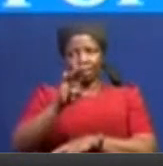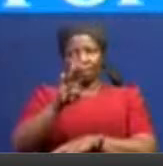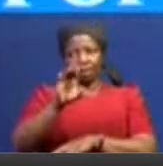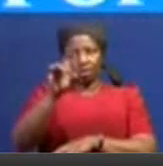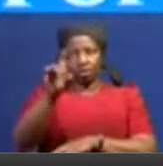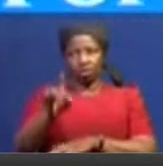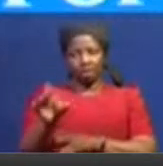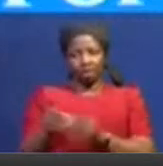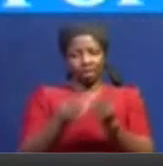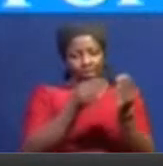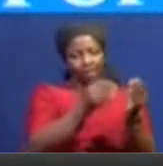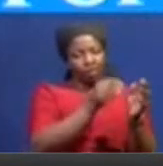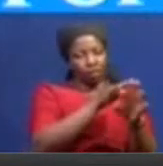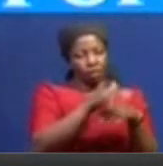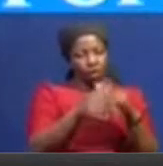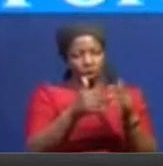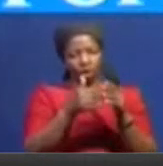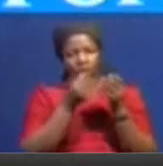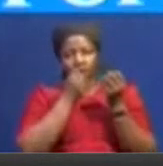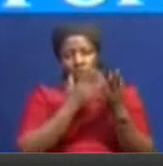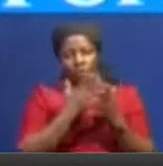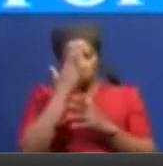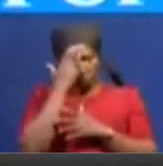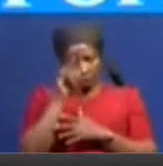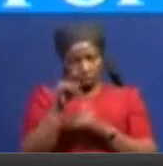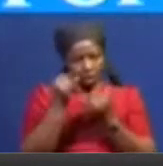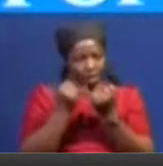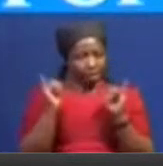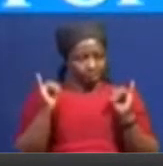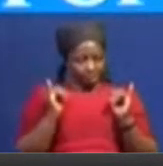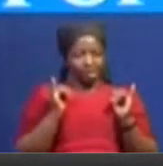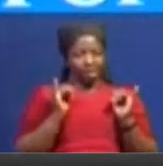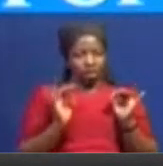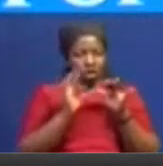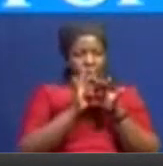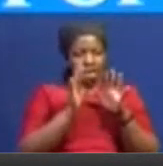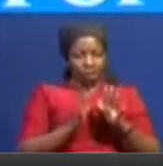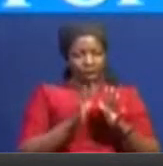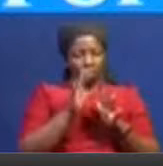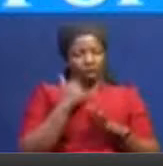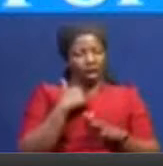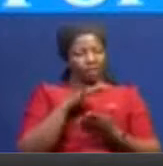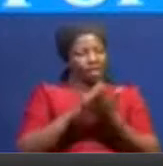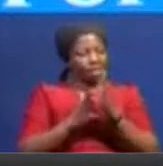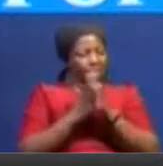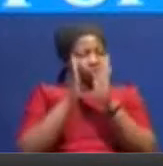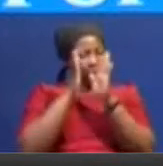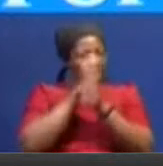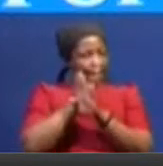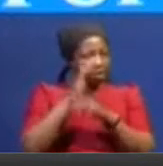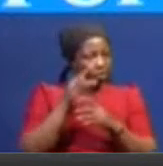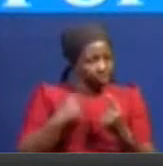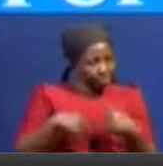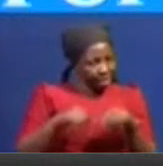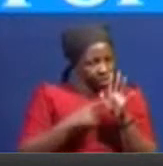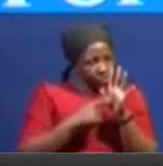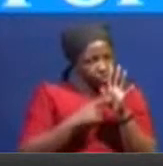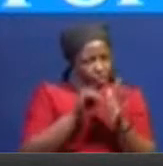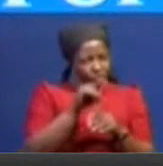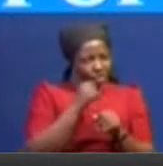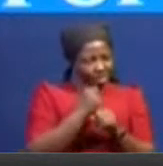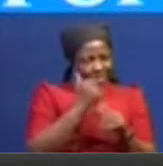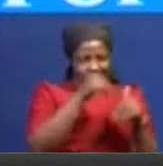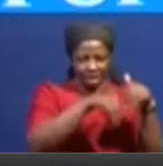the information, because you are an independent arbitrator. There's nothing to hide. You're not trying to prove that you did the elections wrongly or rightly.